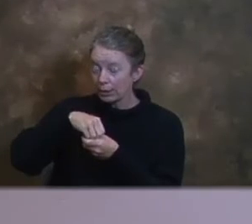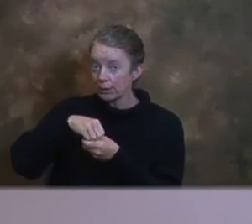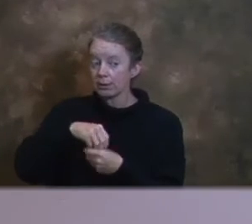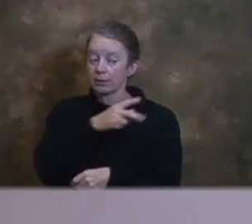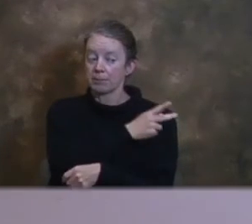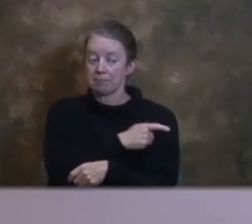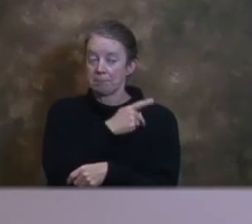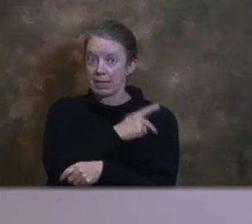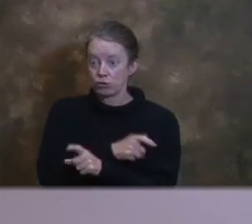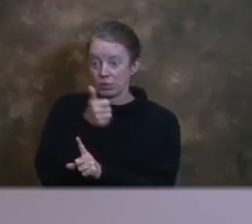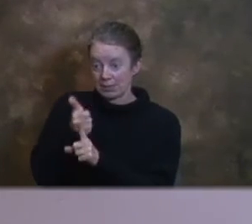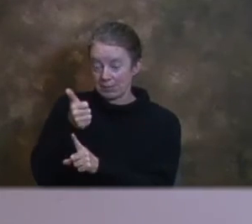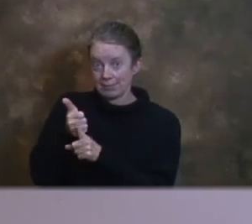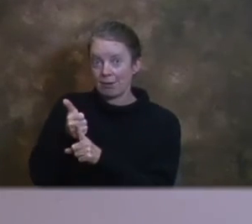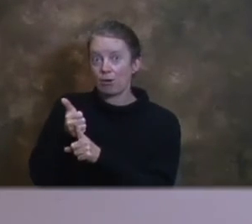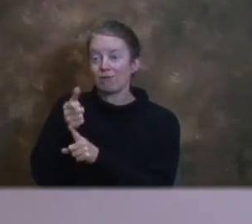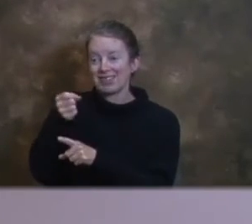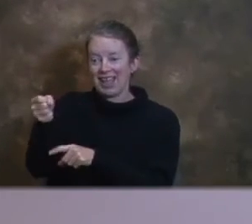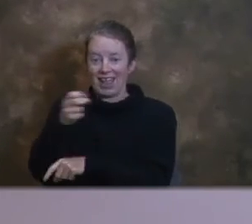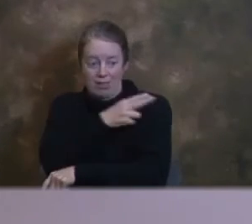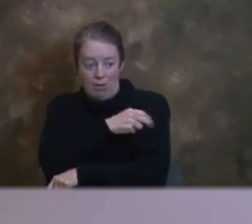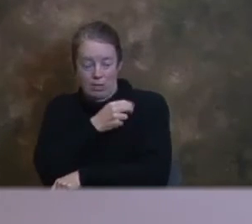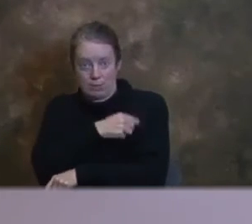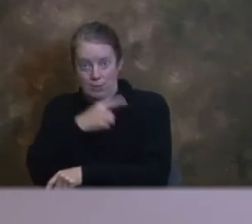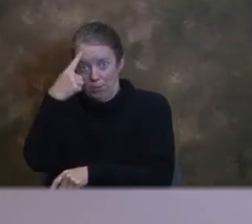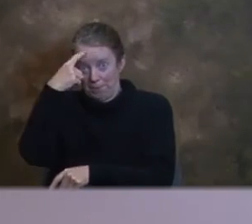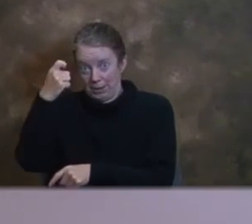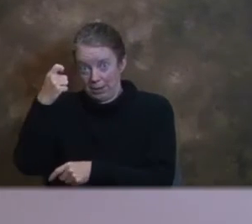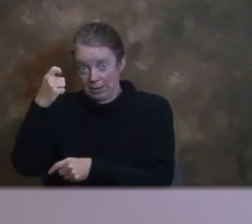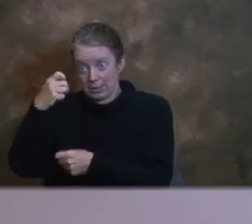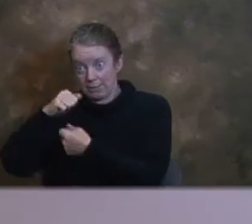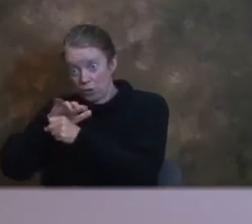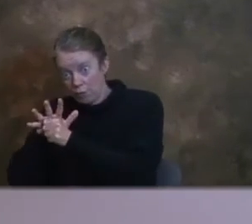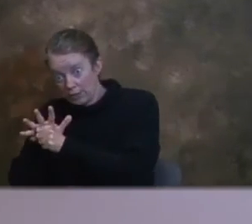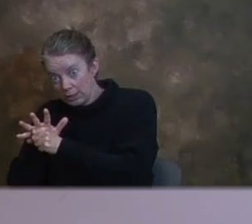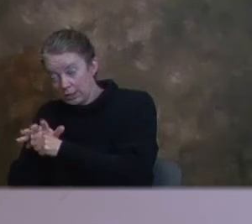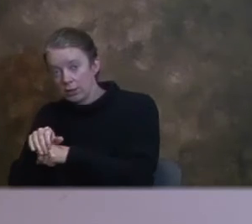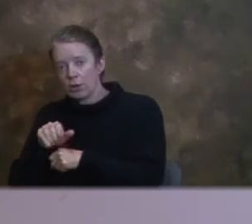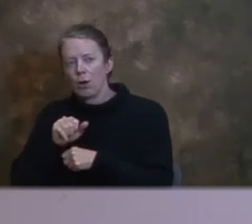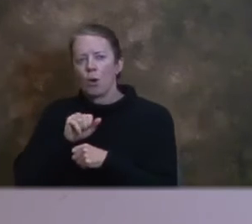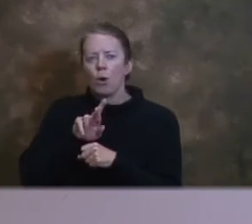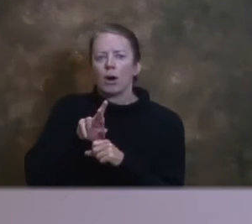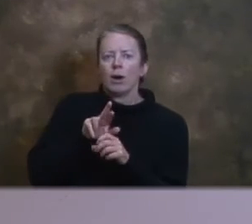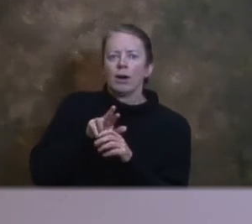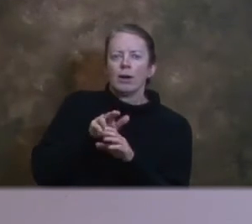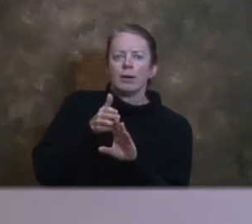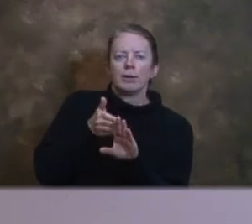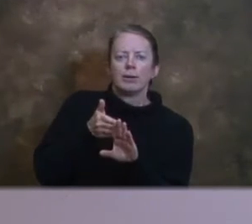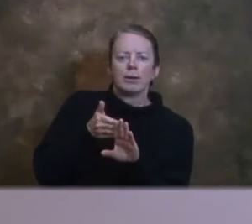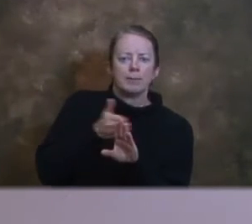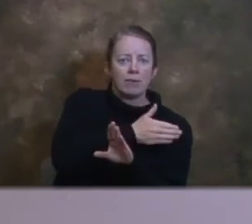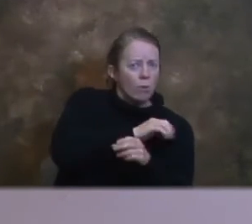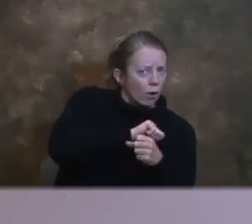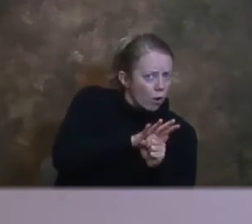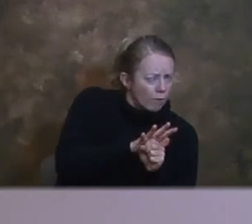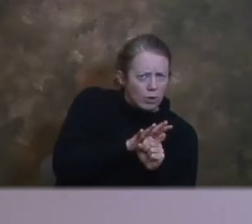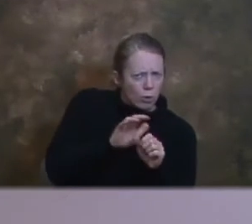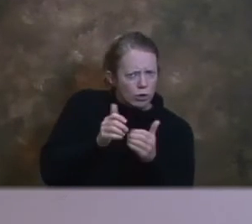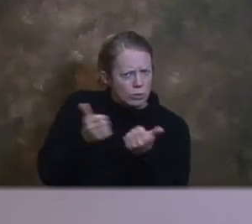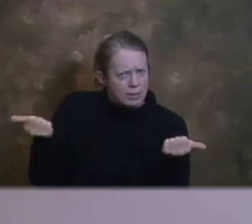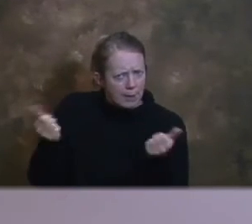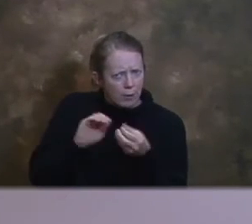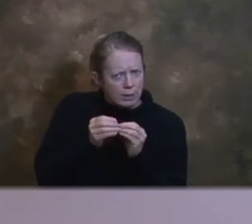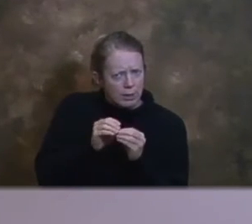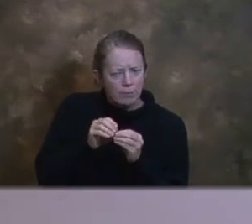that are hospitalized with COVID and for COVID? Do you separate those numbers? Or how do you sorry, kind of